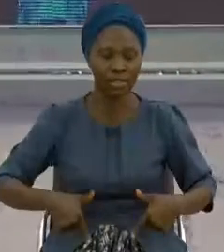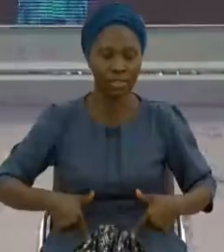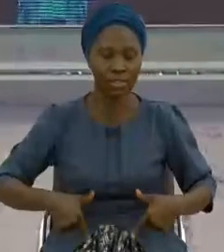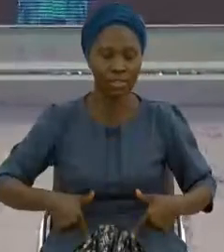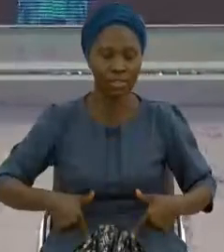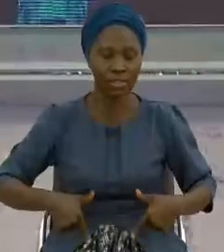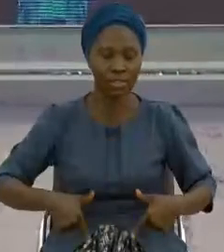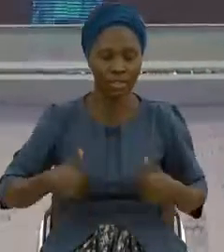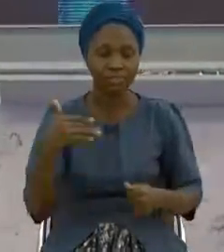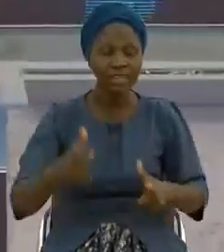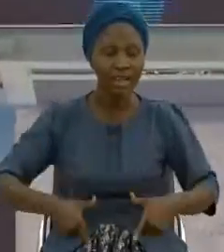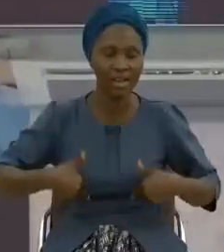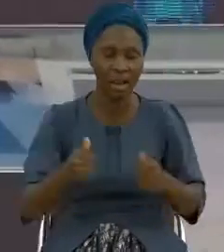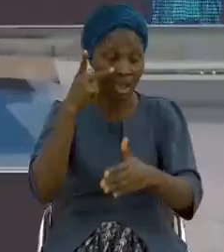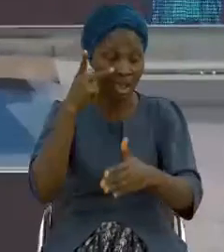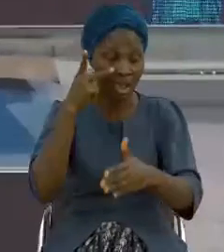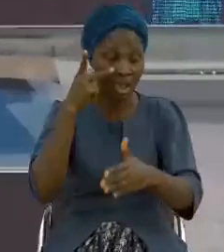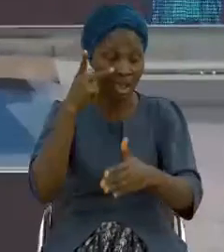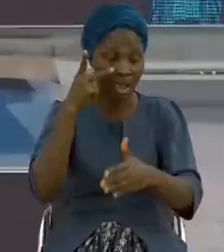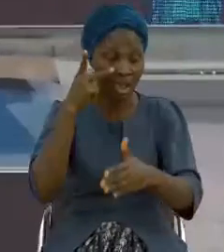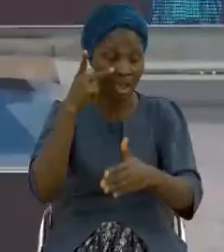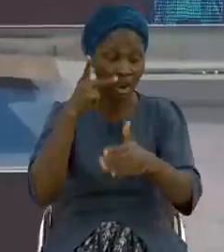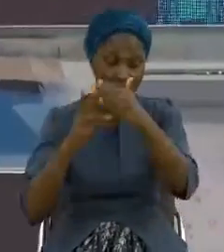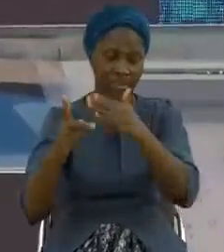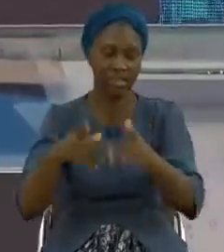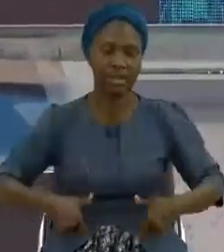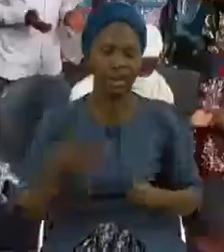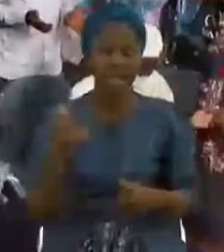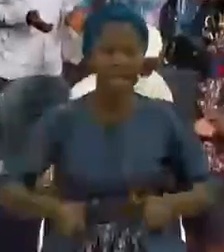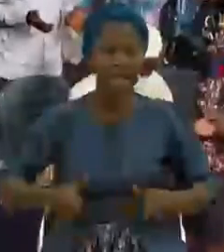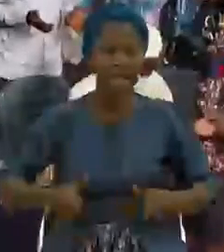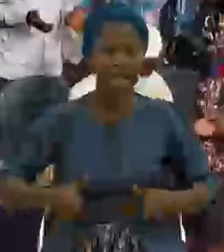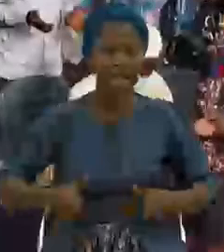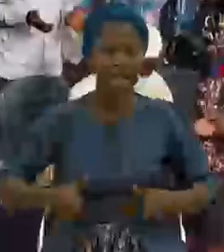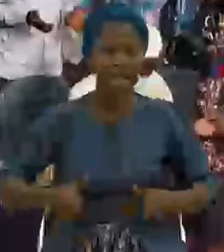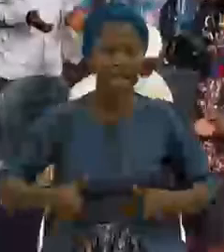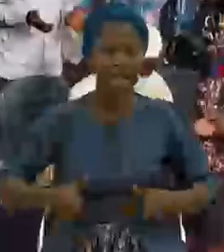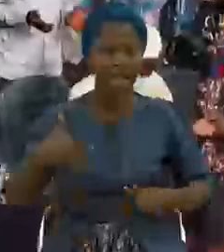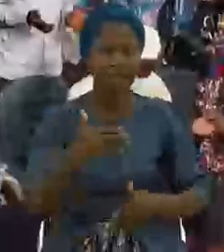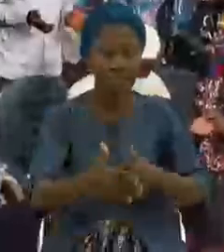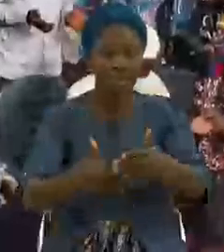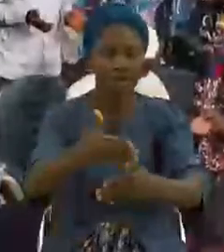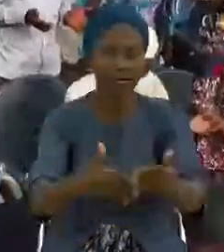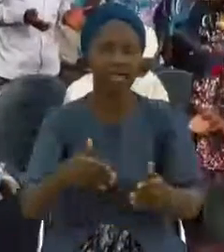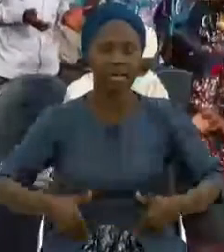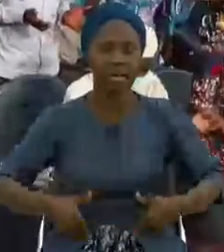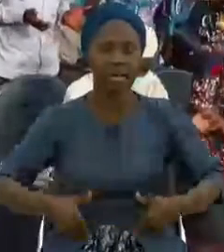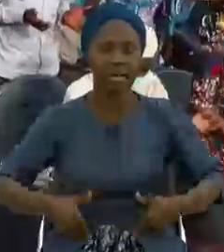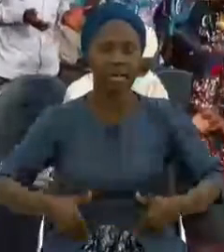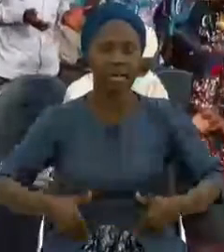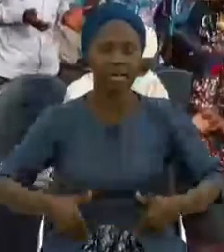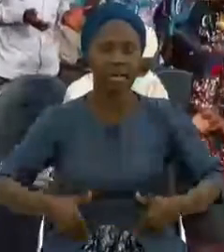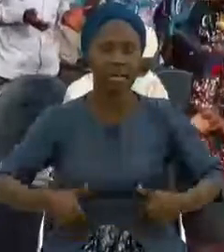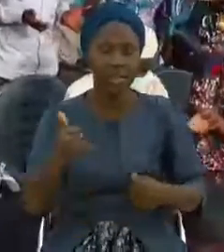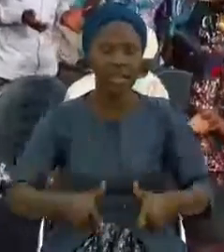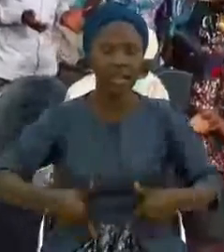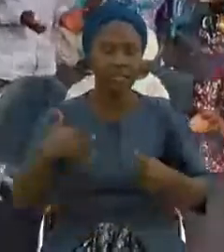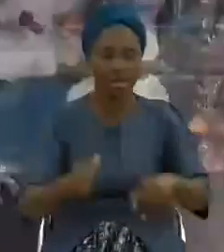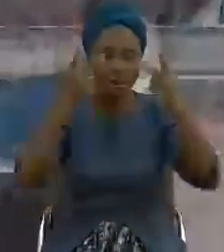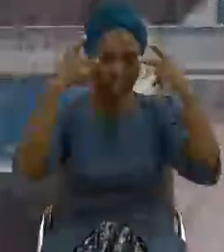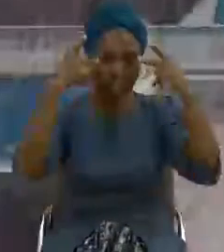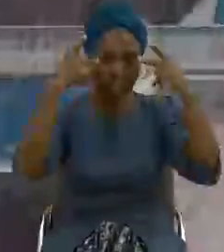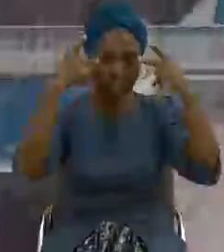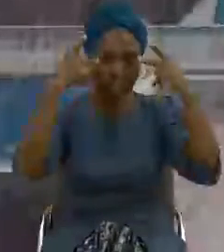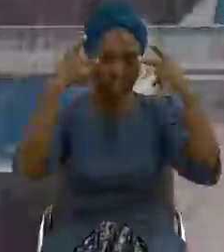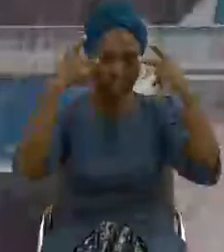A life, a progressive life. A life, a prospered life. Help us, Lord, that as